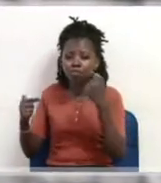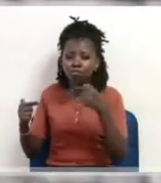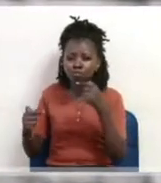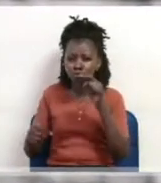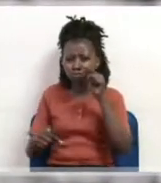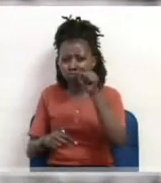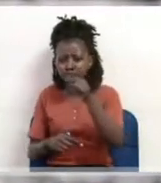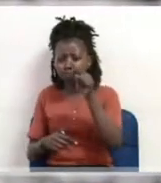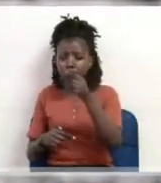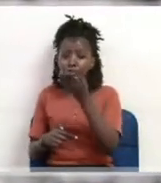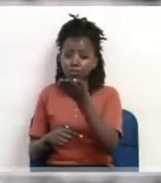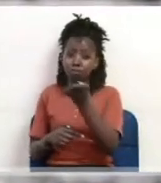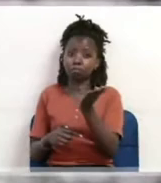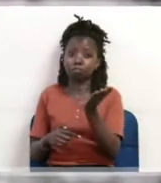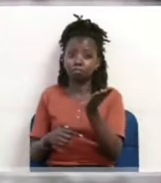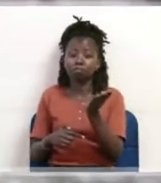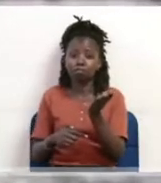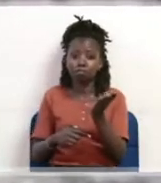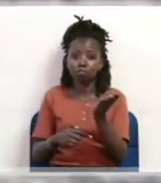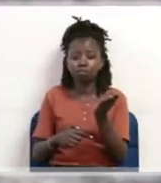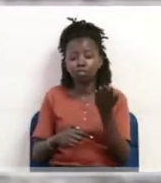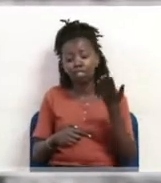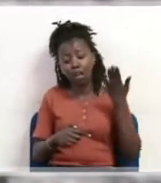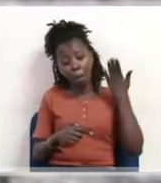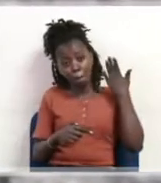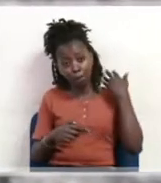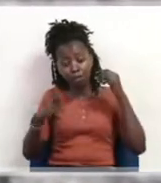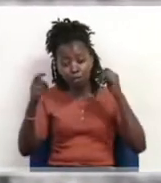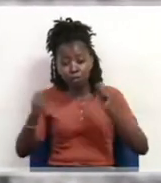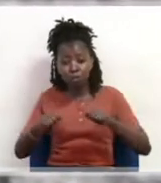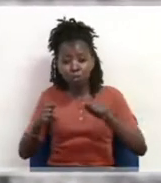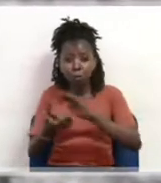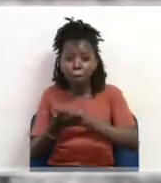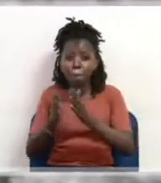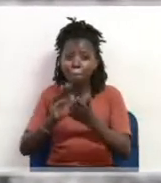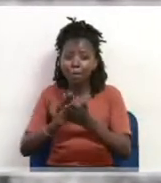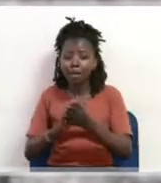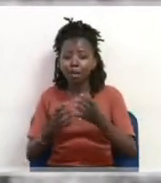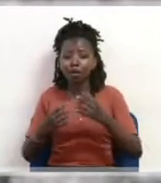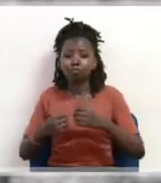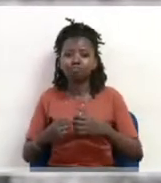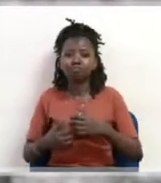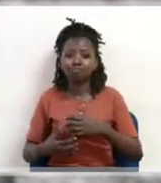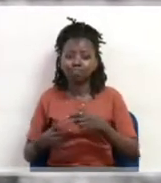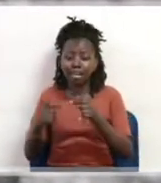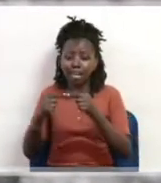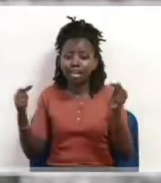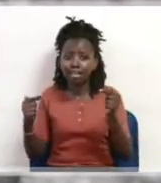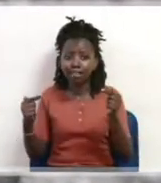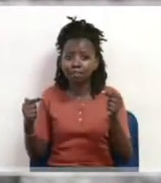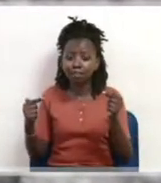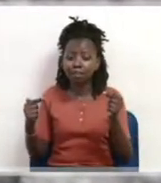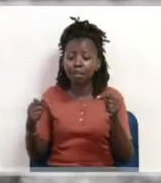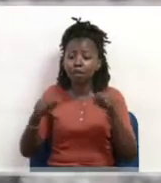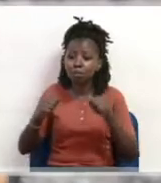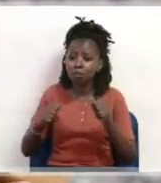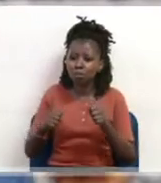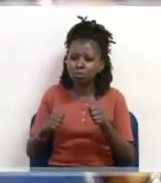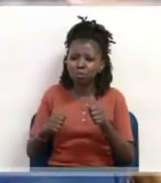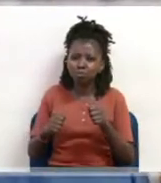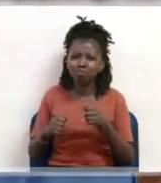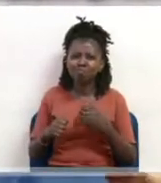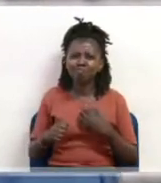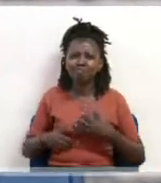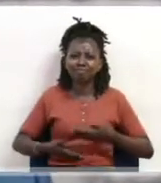past can be a giant that every time you see it, you get into some depression of a kind. And that's why you have